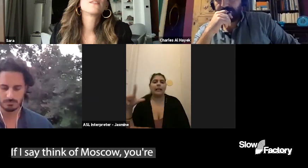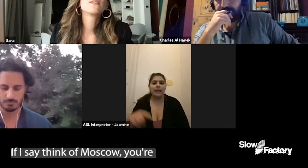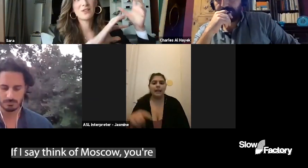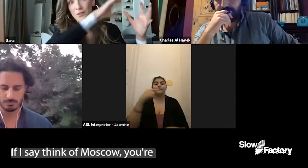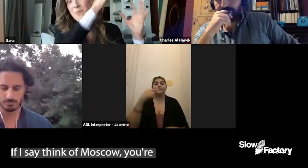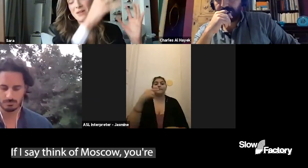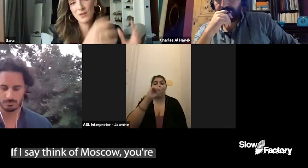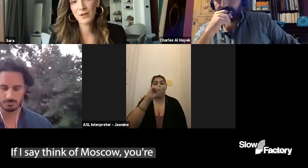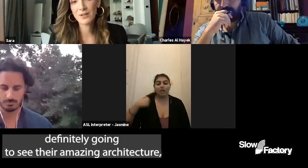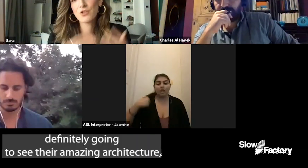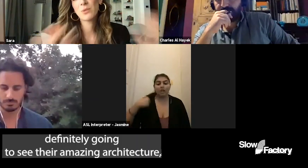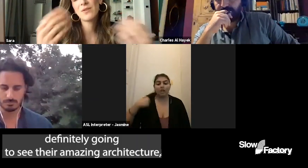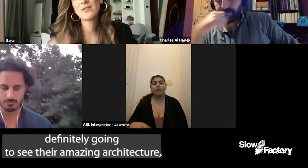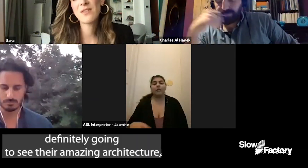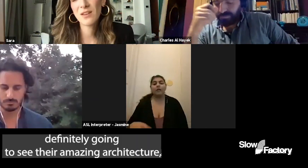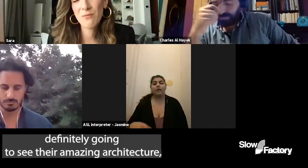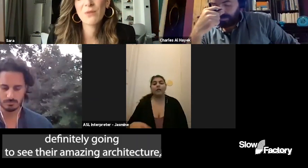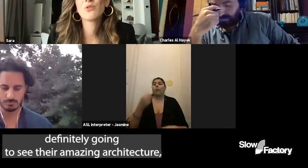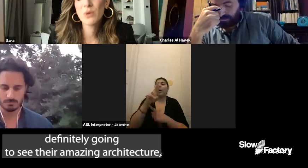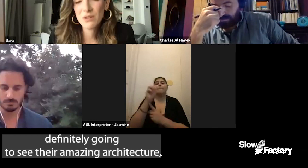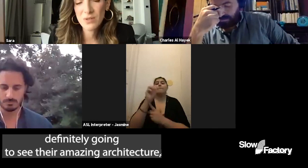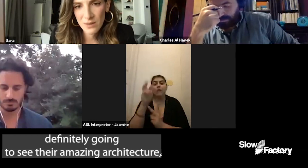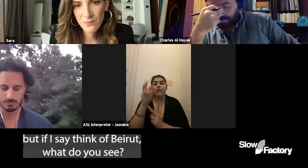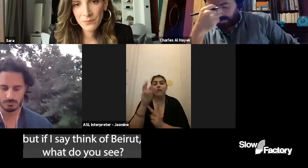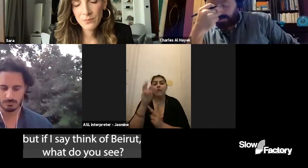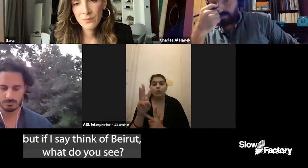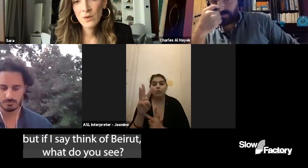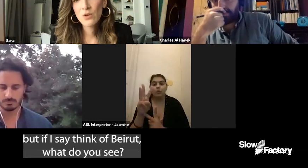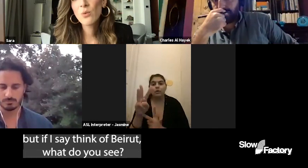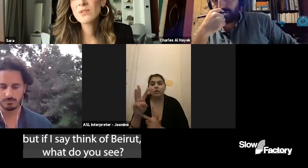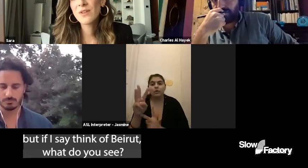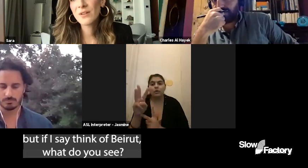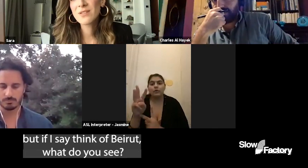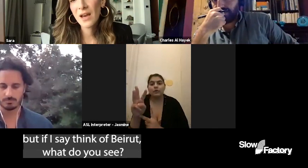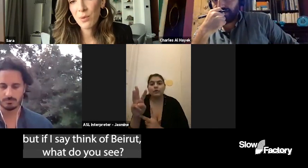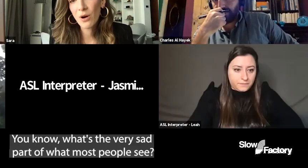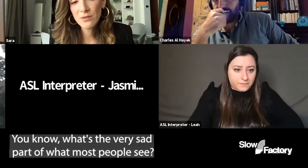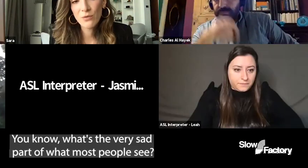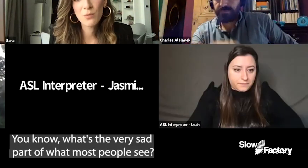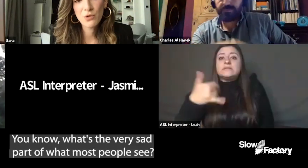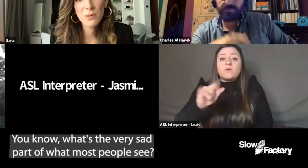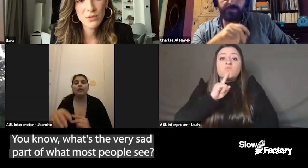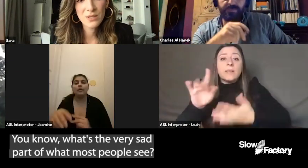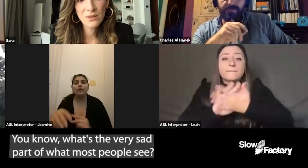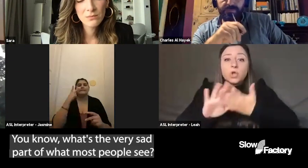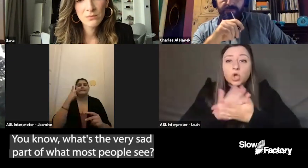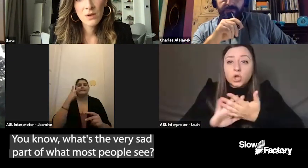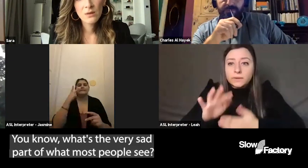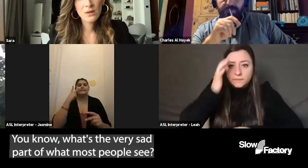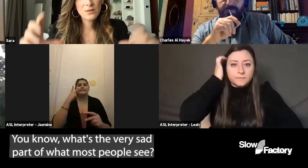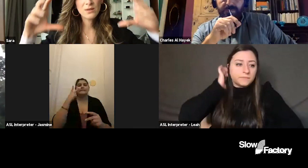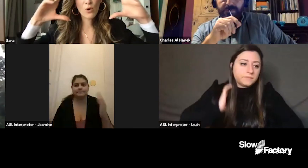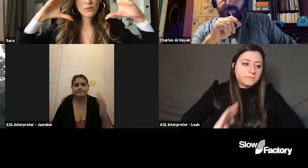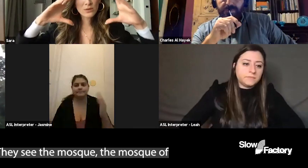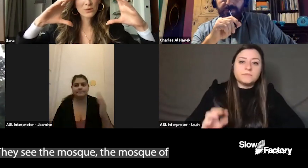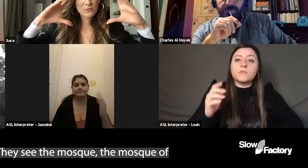if I say, think of Moscow, you're definitely going to see their amazing architecture. But if I say, think of Beirut, what do you see? You know what's the very sad part of what most